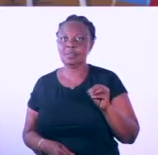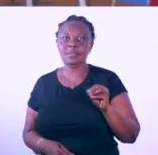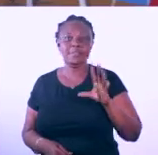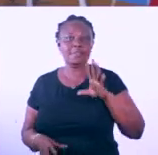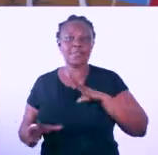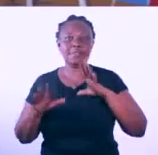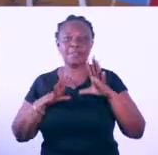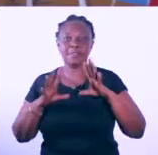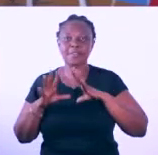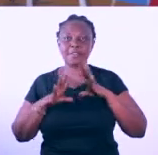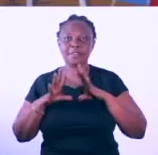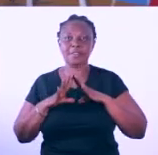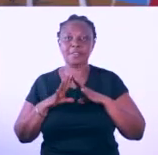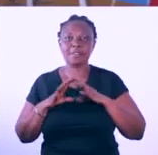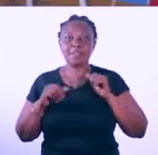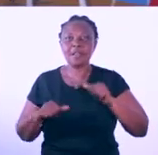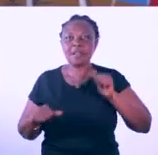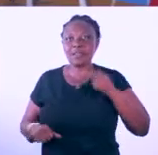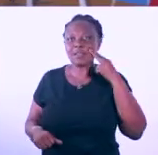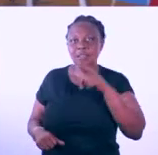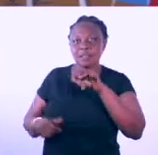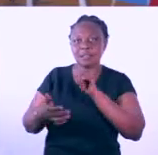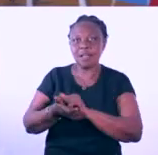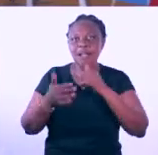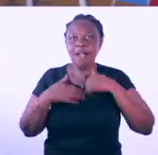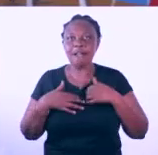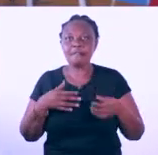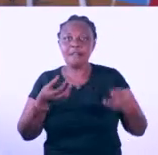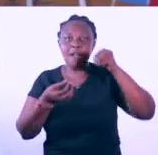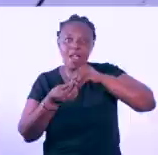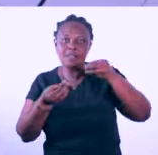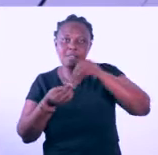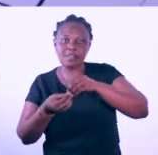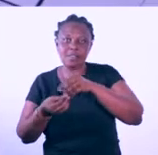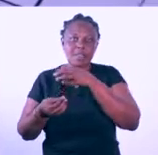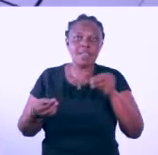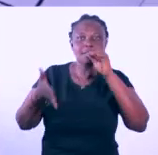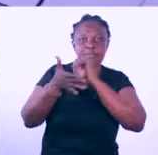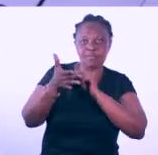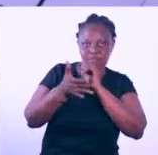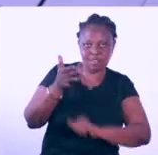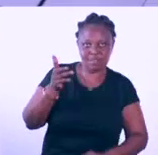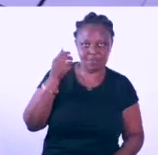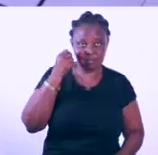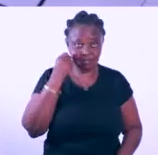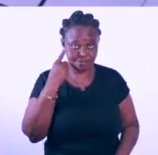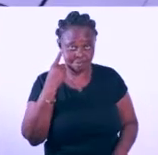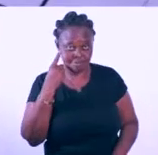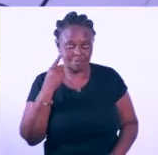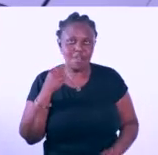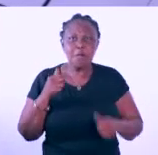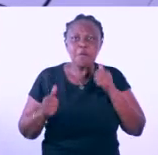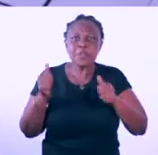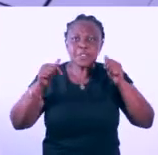Now, over here, you can see that we have addition and subtraction. Which